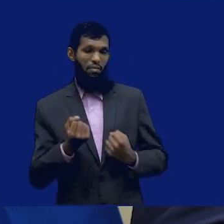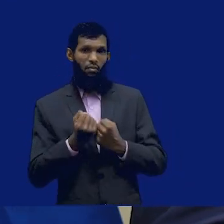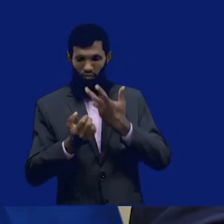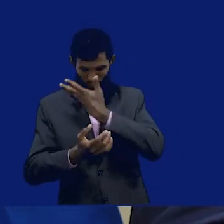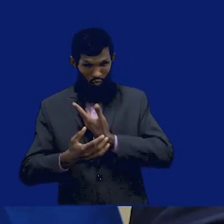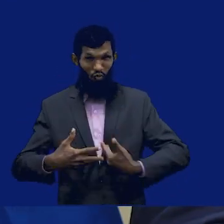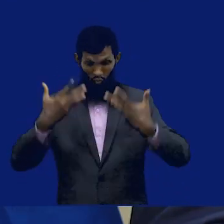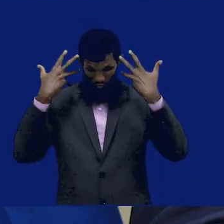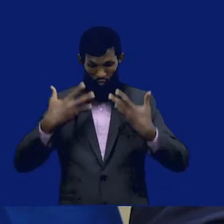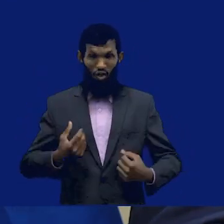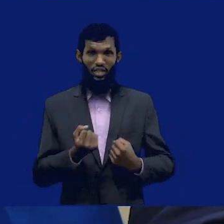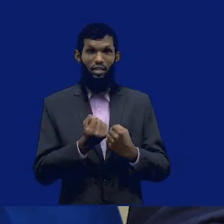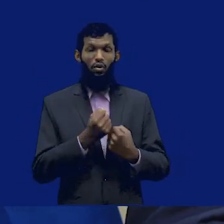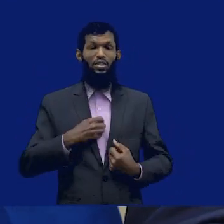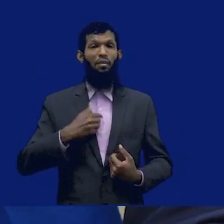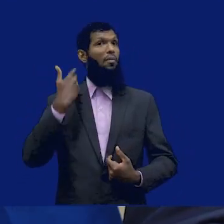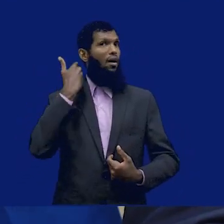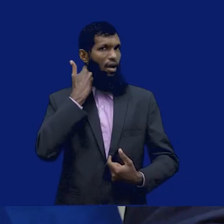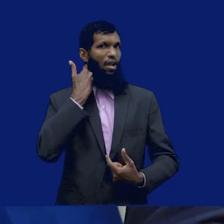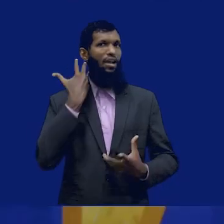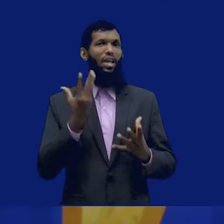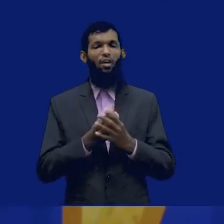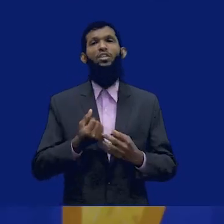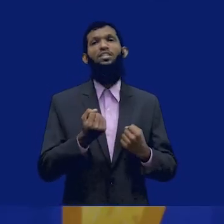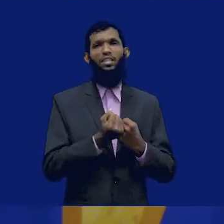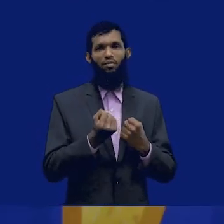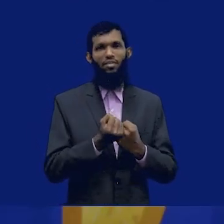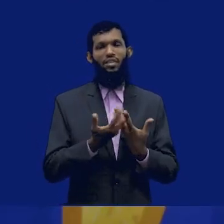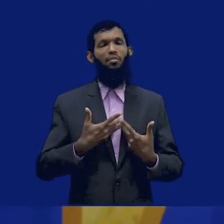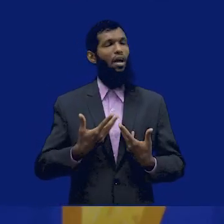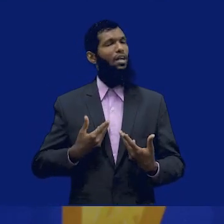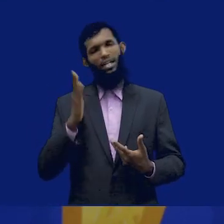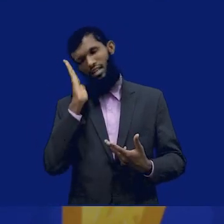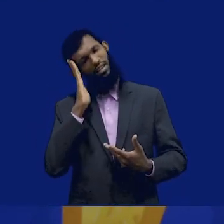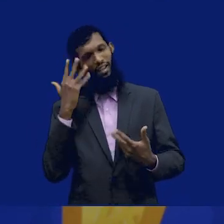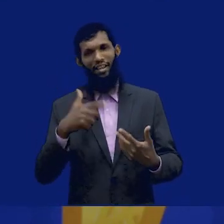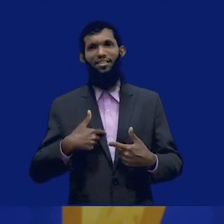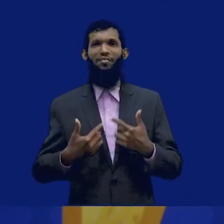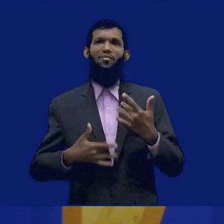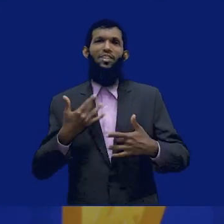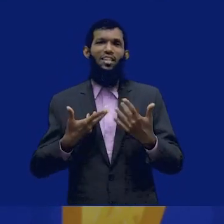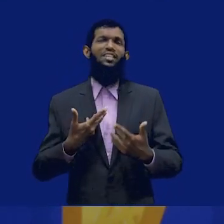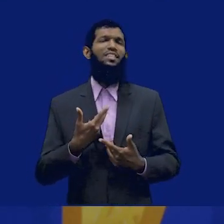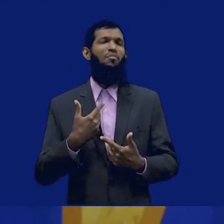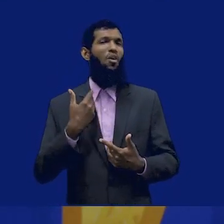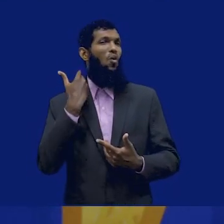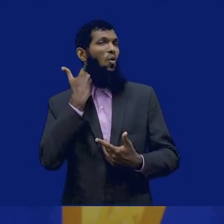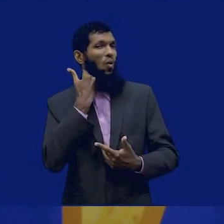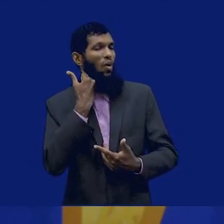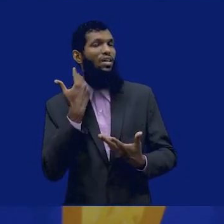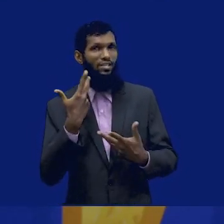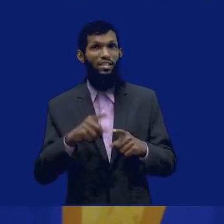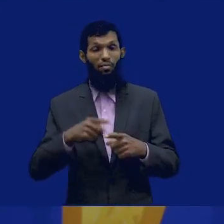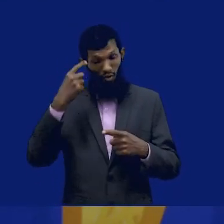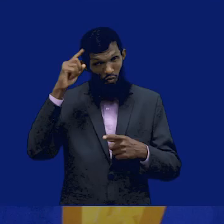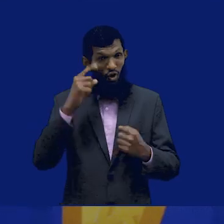one part of our body is paining, we feel it. We can't sleep, as well as we get feverish or we get